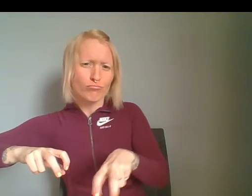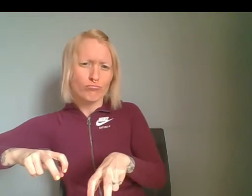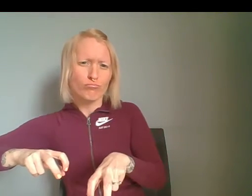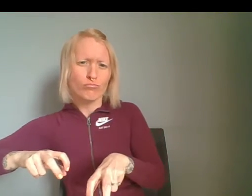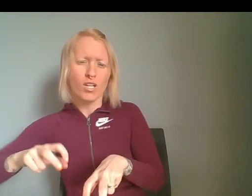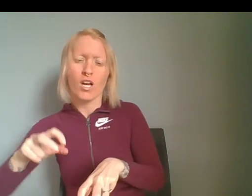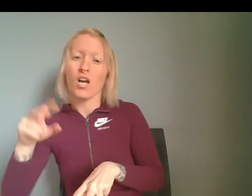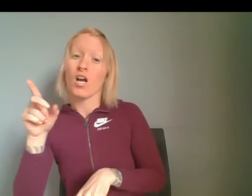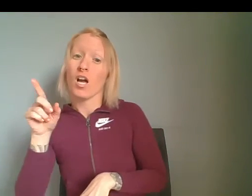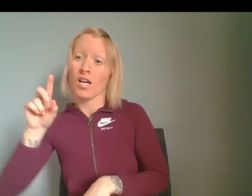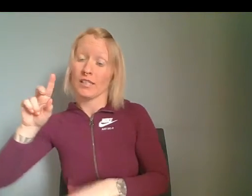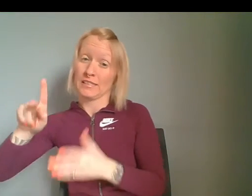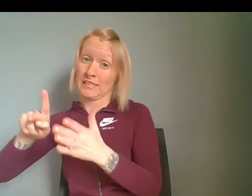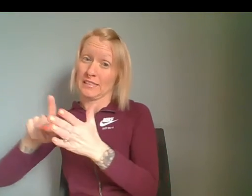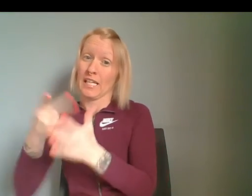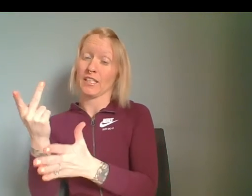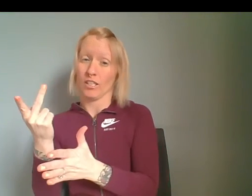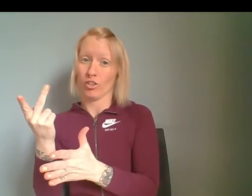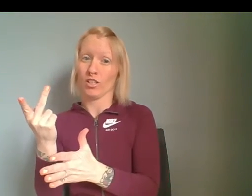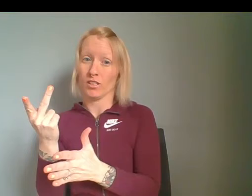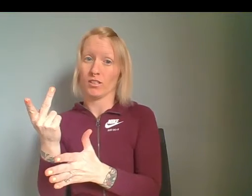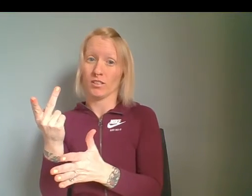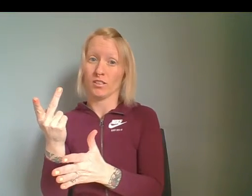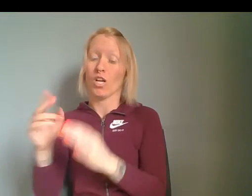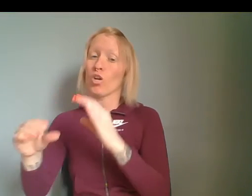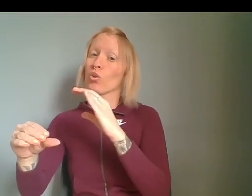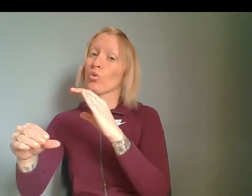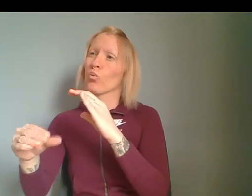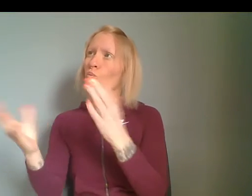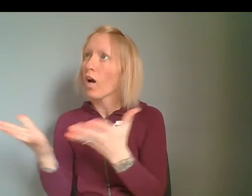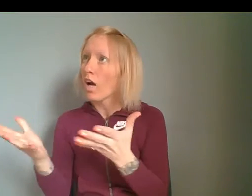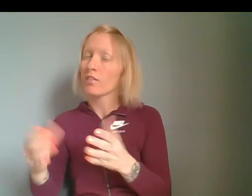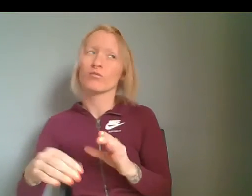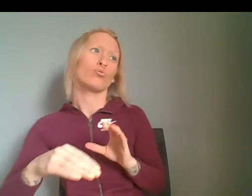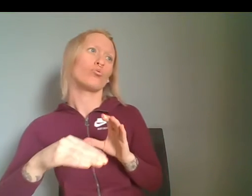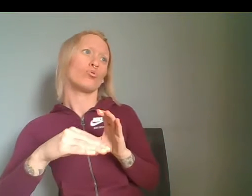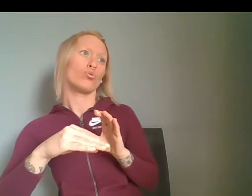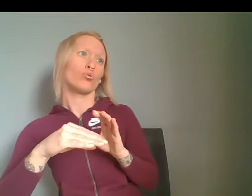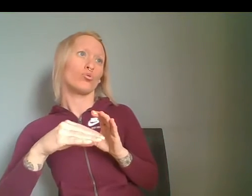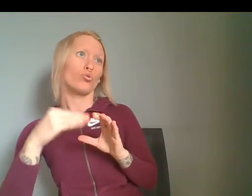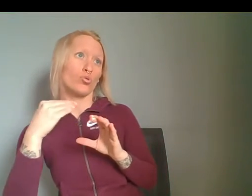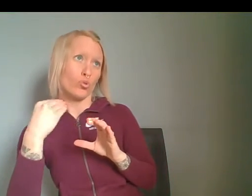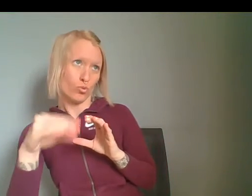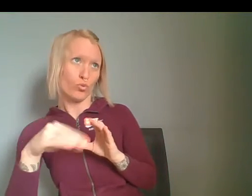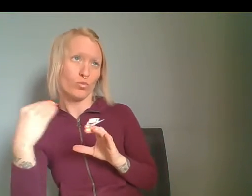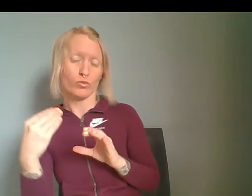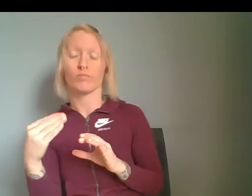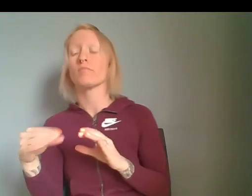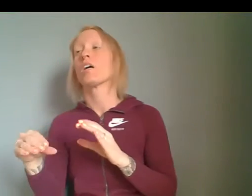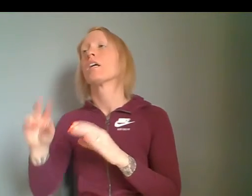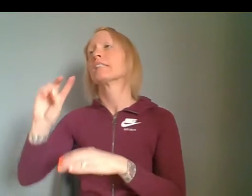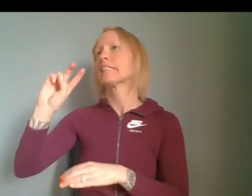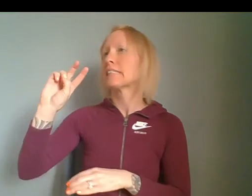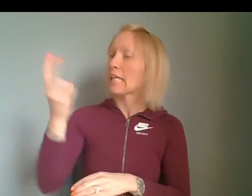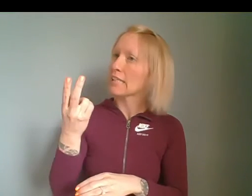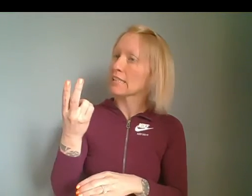is a secondary, what? Consumer. Secondary